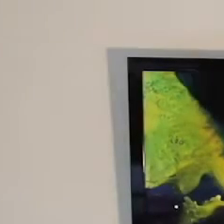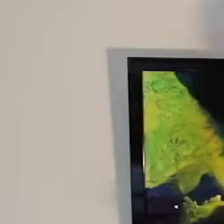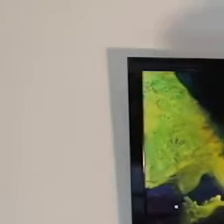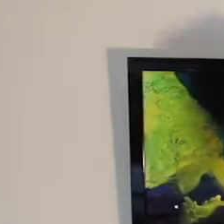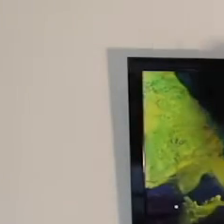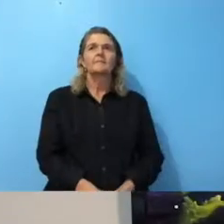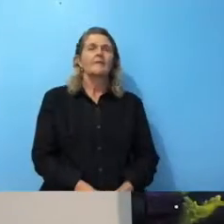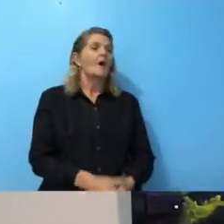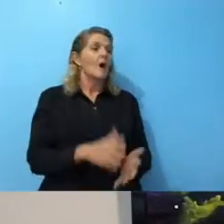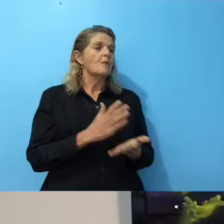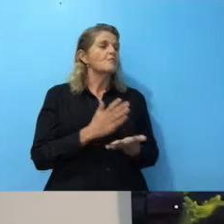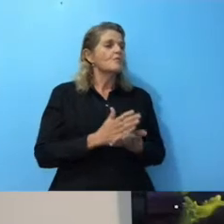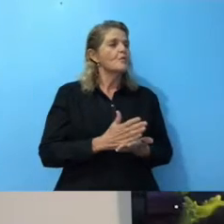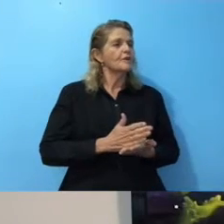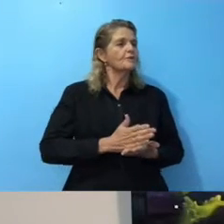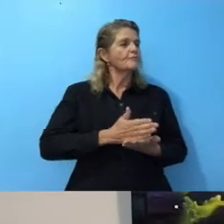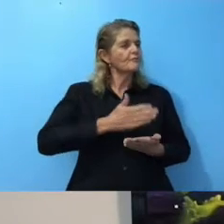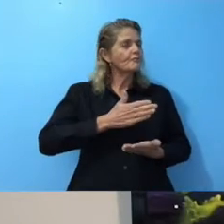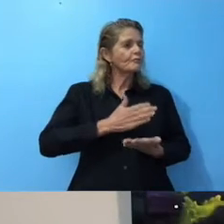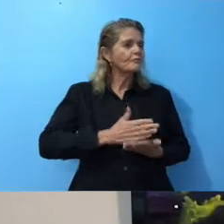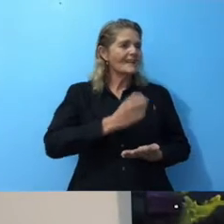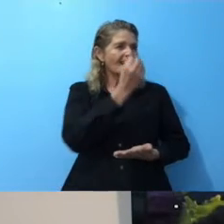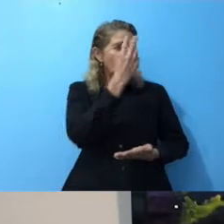I want to really light one up the top here.